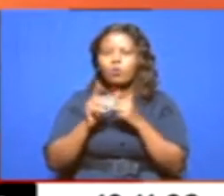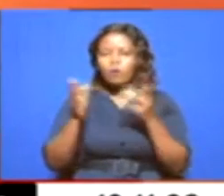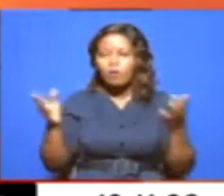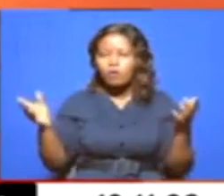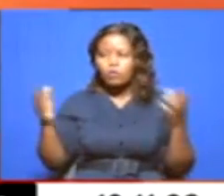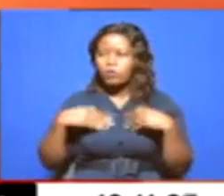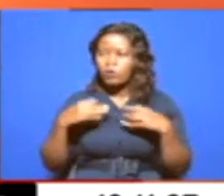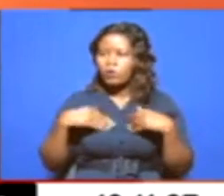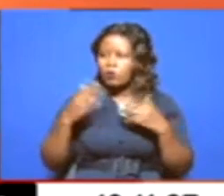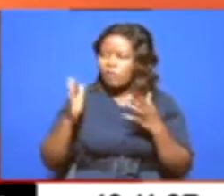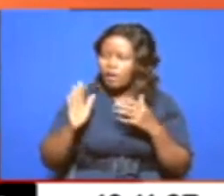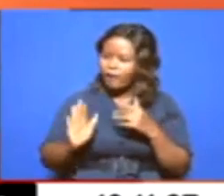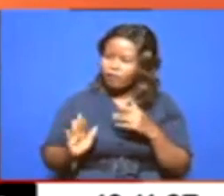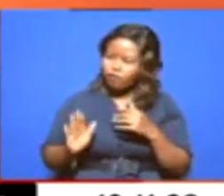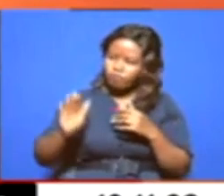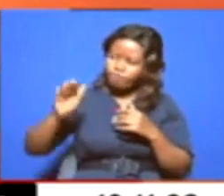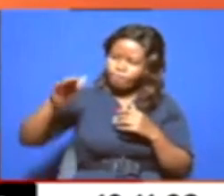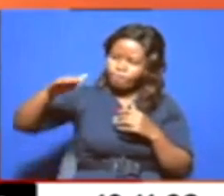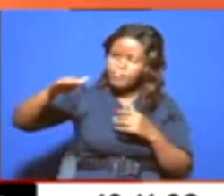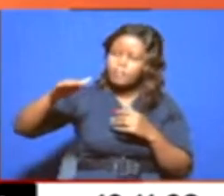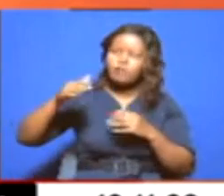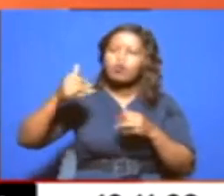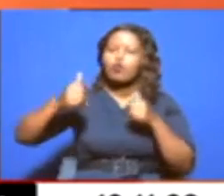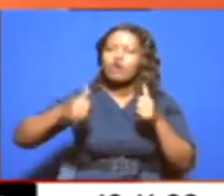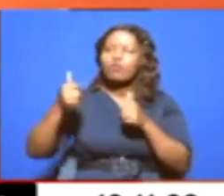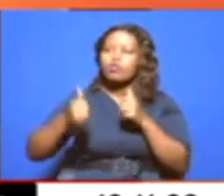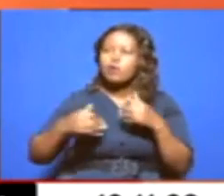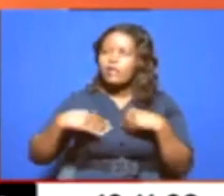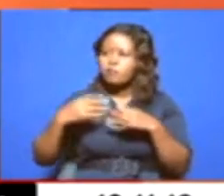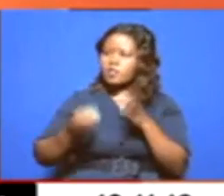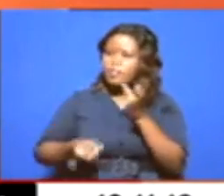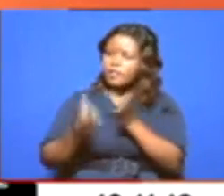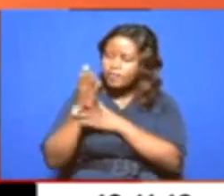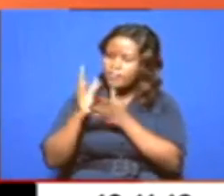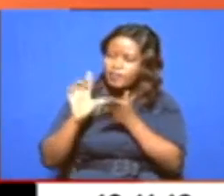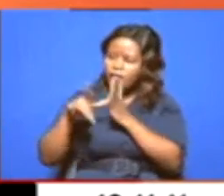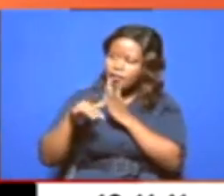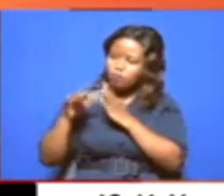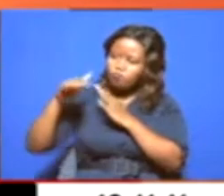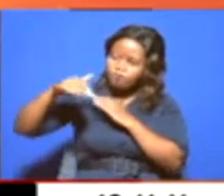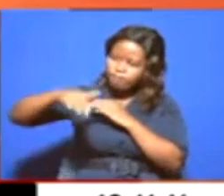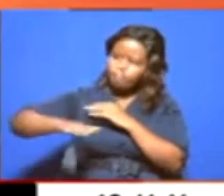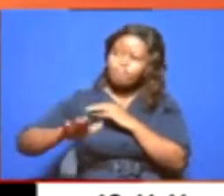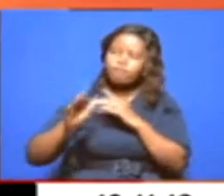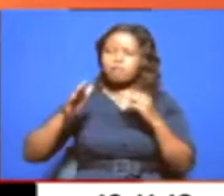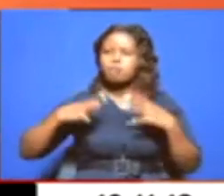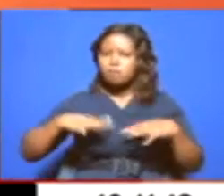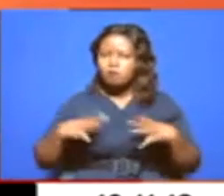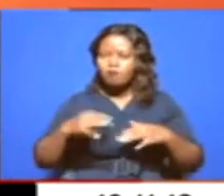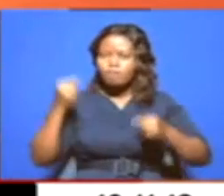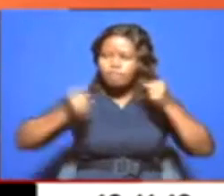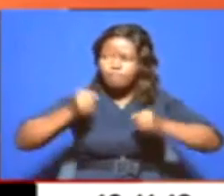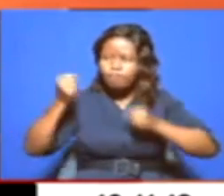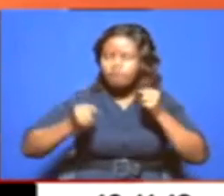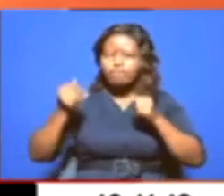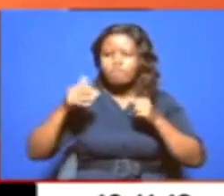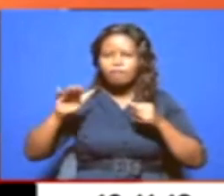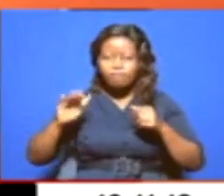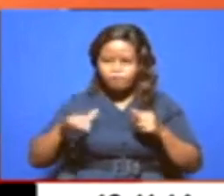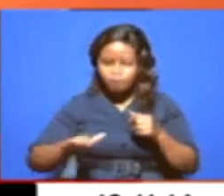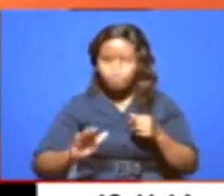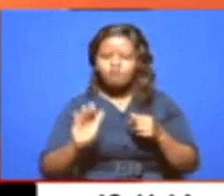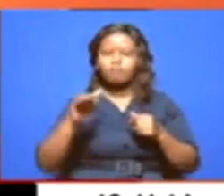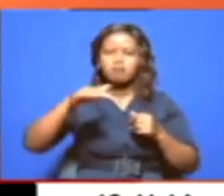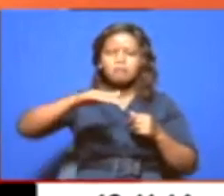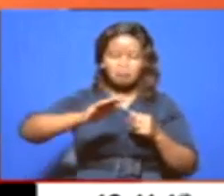was created and compacted. Then the athletes go around the bends, and they're supposed to be a water spray